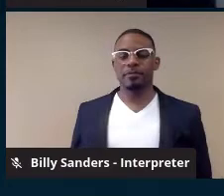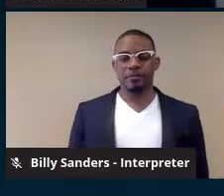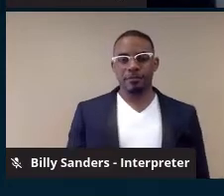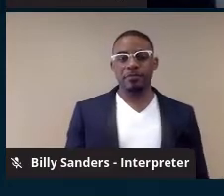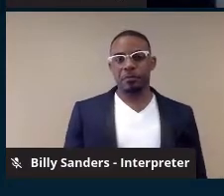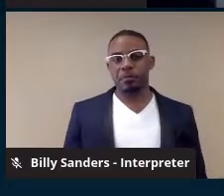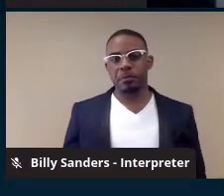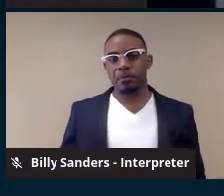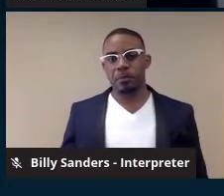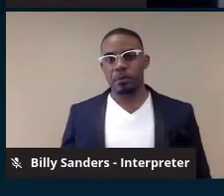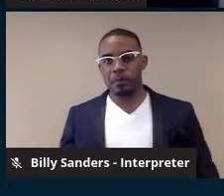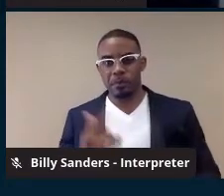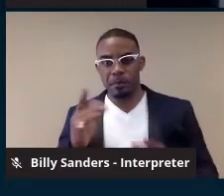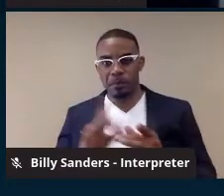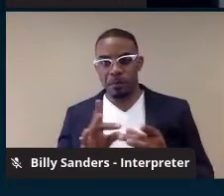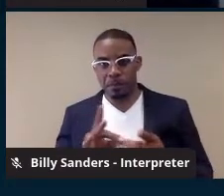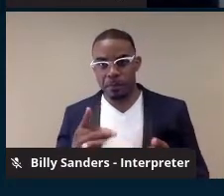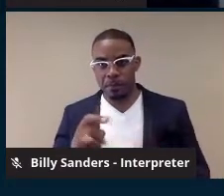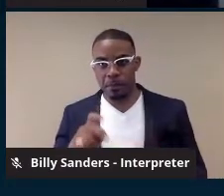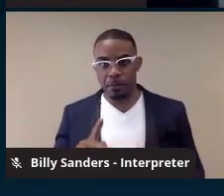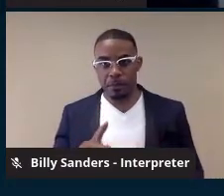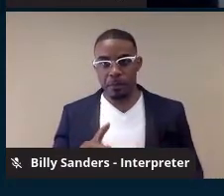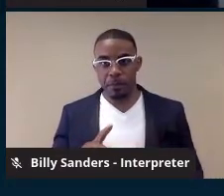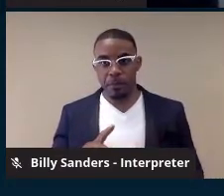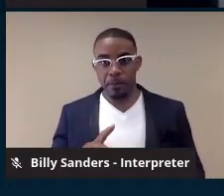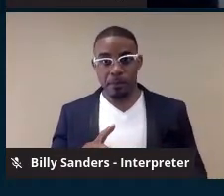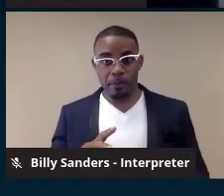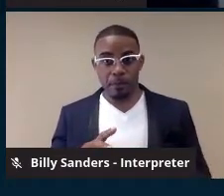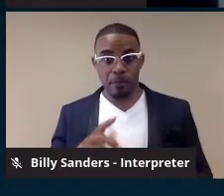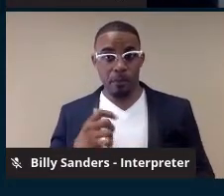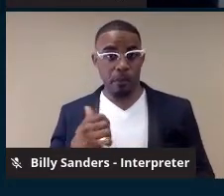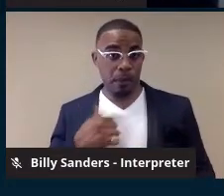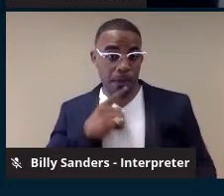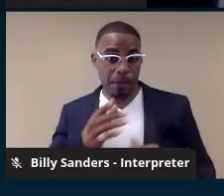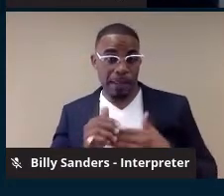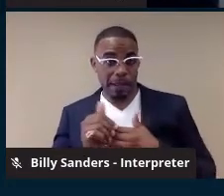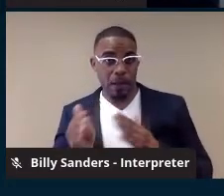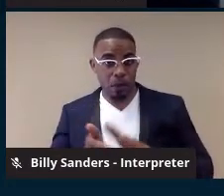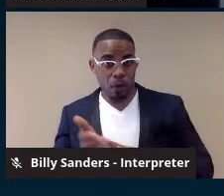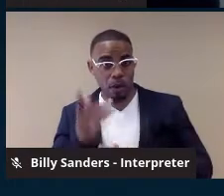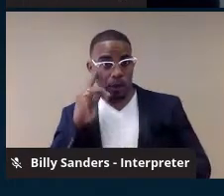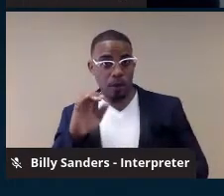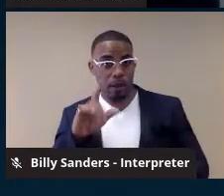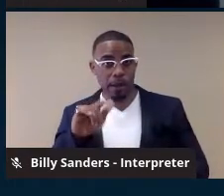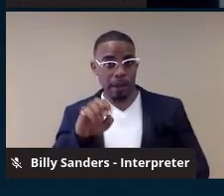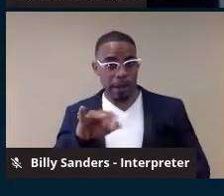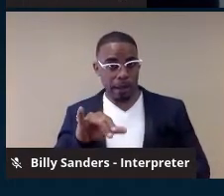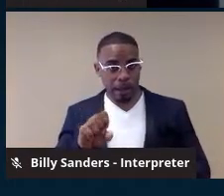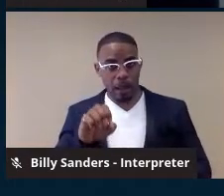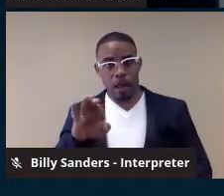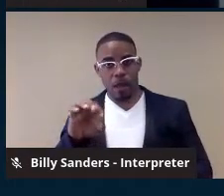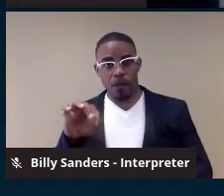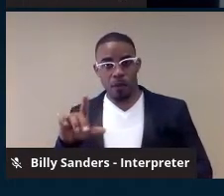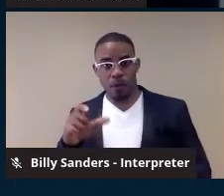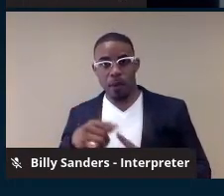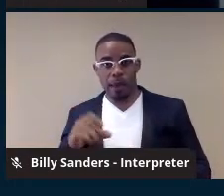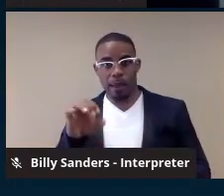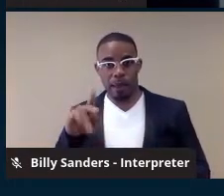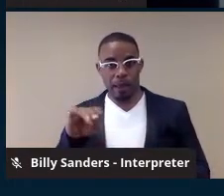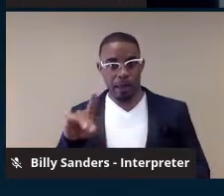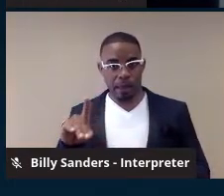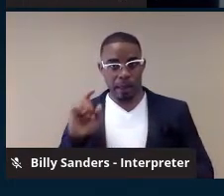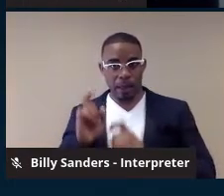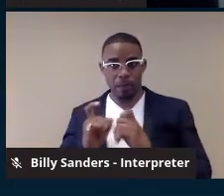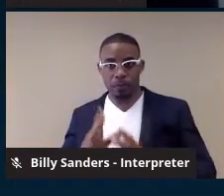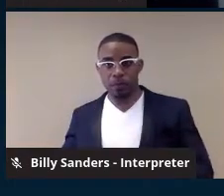And as I just mentioned, Hank, I'm a meetup organiser for Ladies of Code Glasgow and for the Glasgow Umbraco meetup.